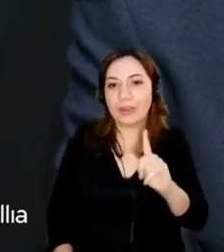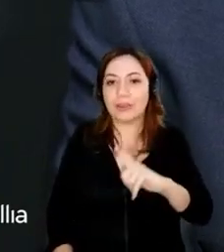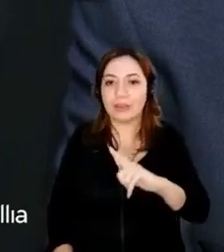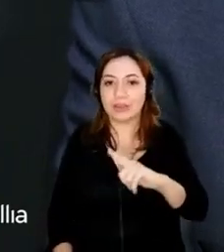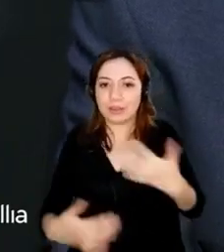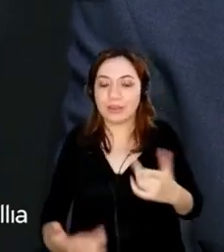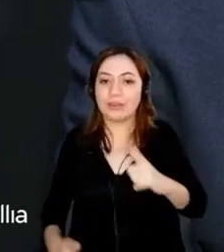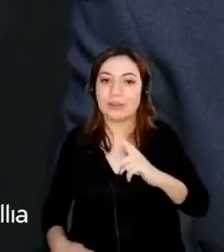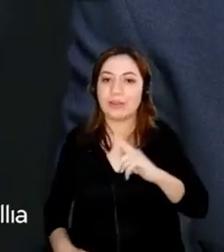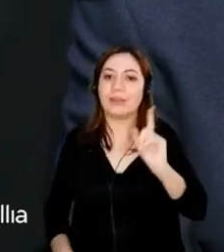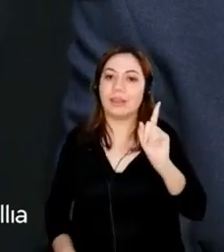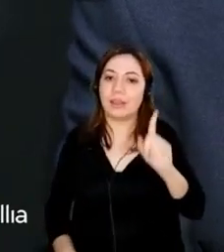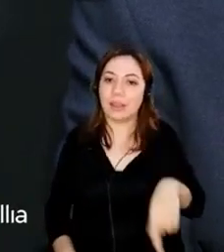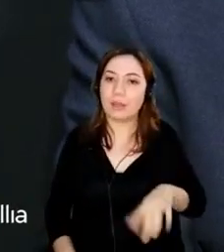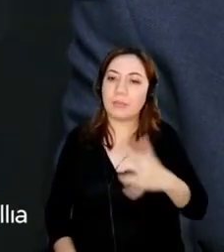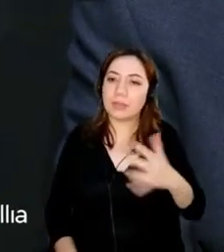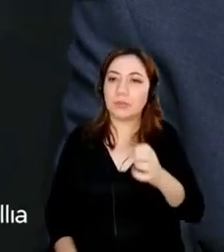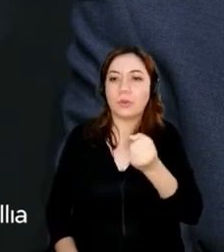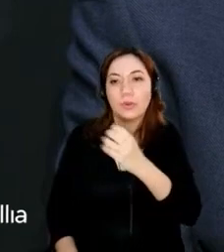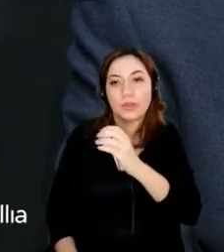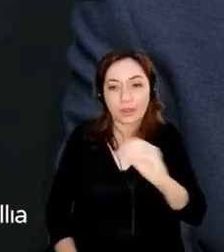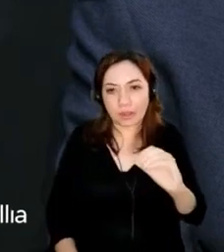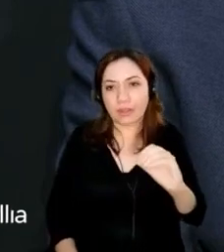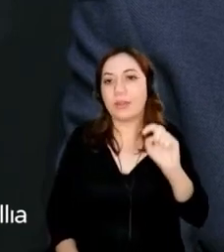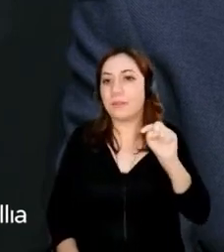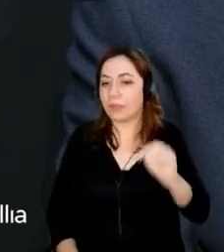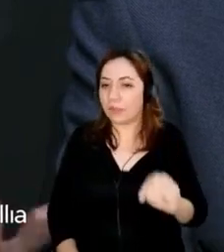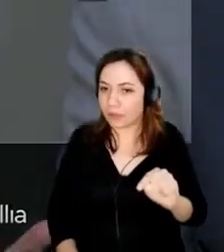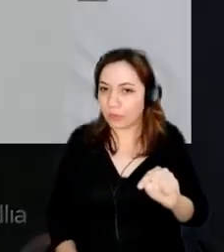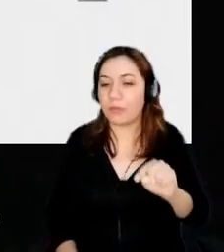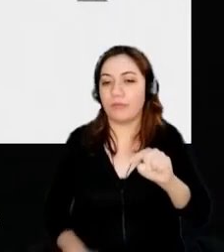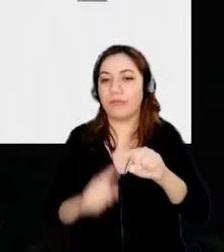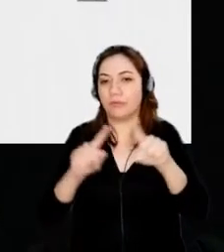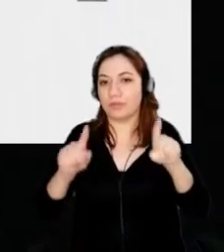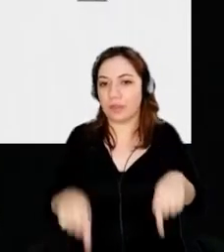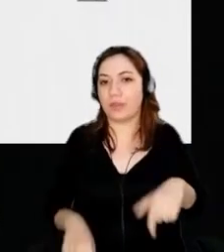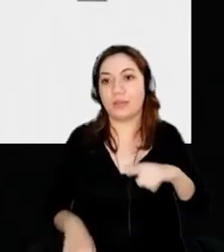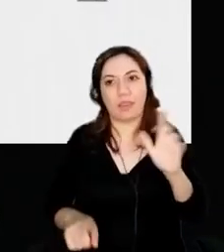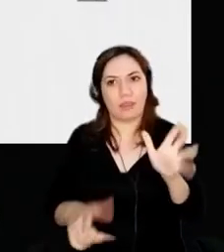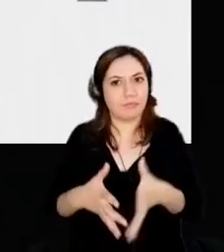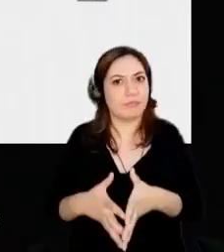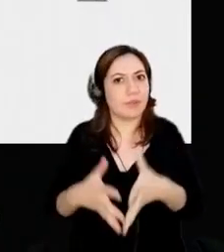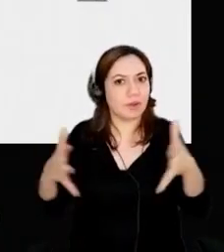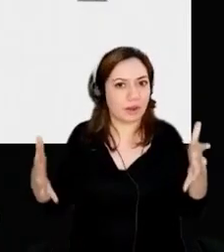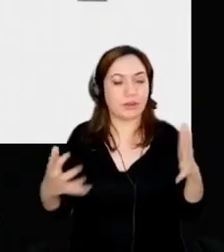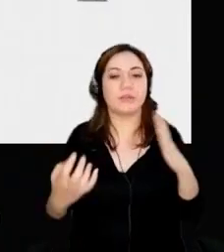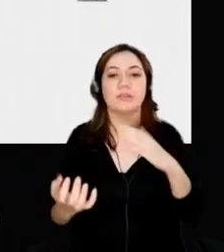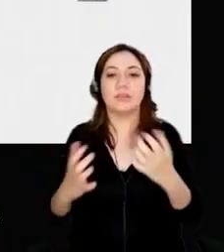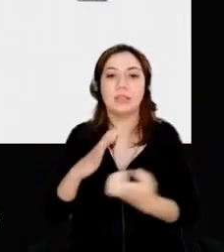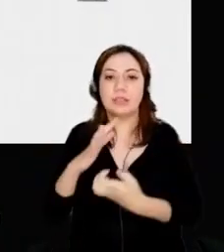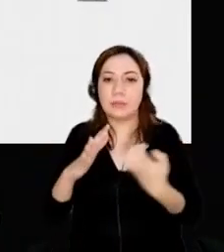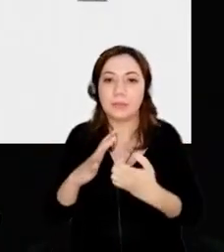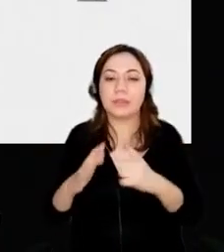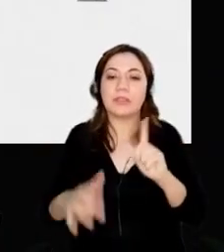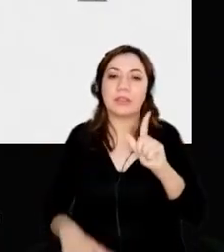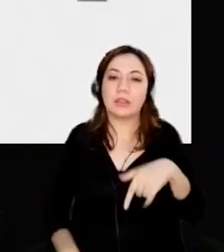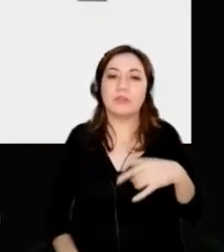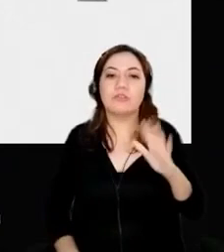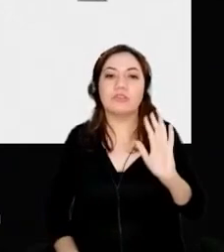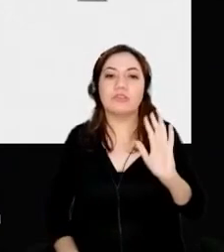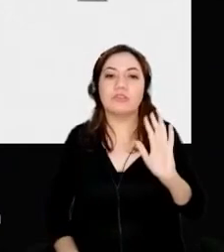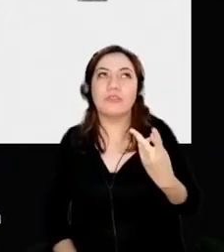employees. So pretty big company, and I've been there over 25 years now, which is kind of hard to believe,